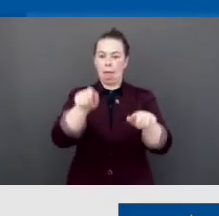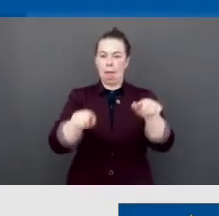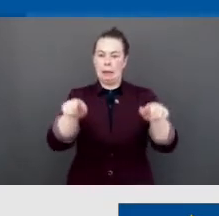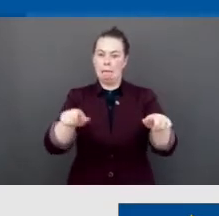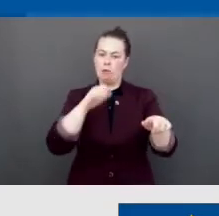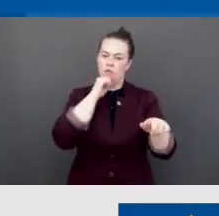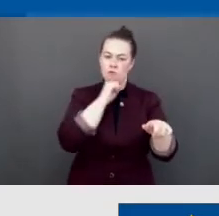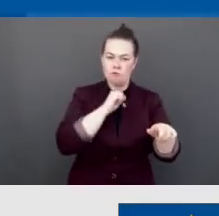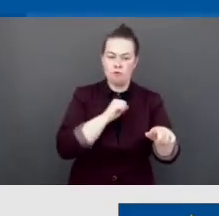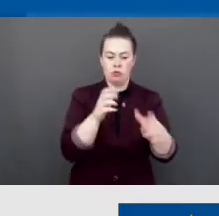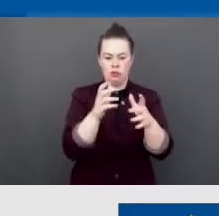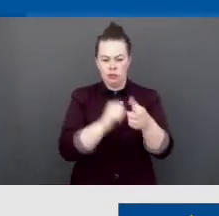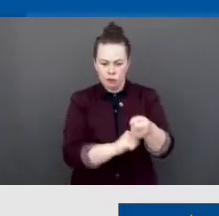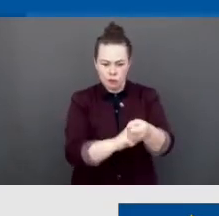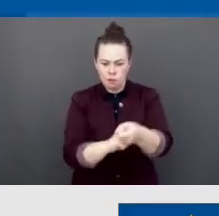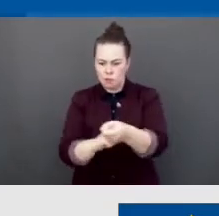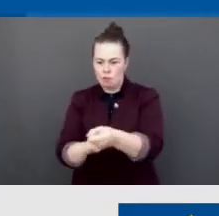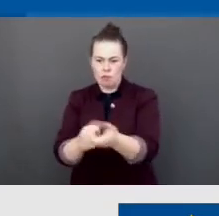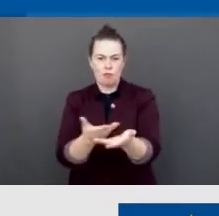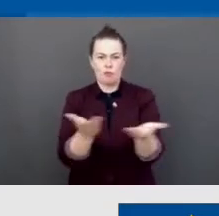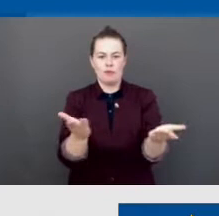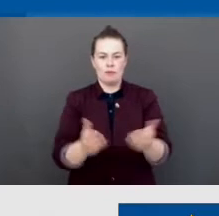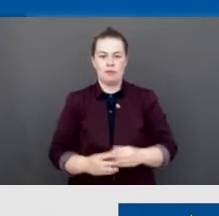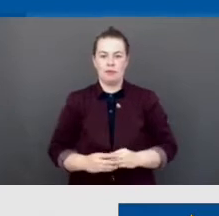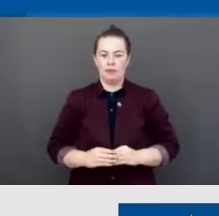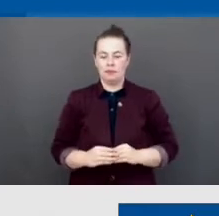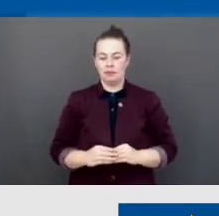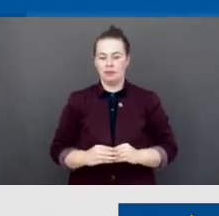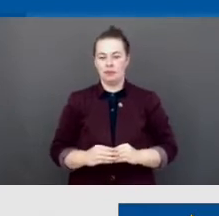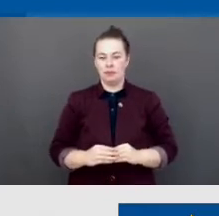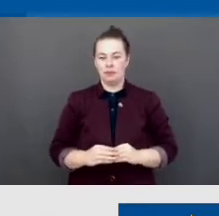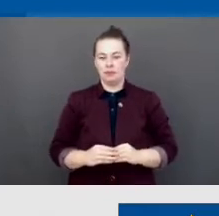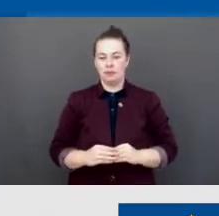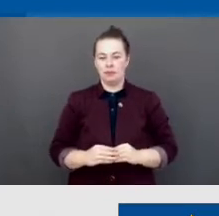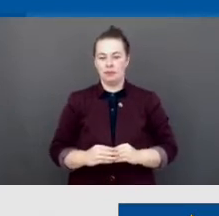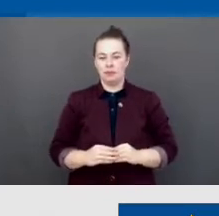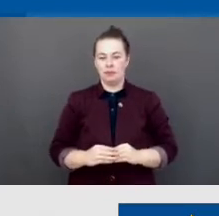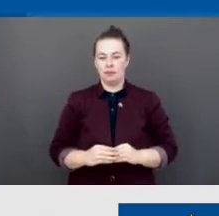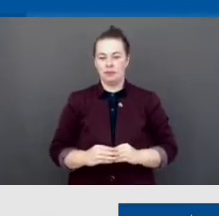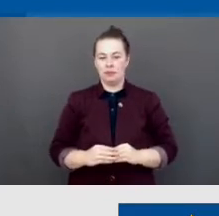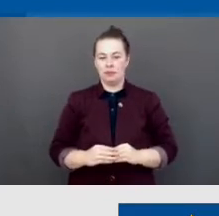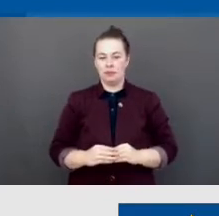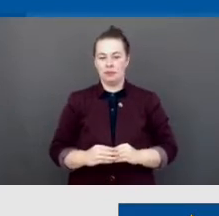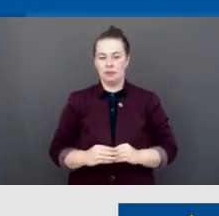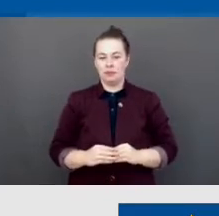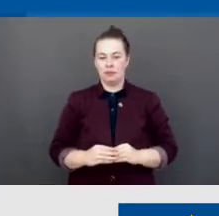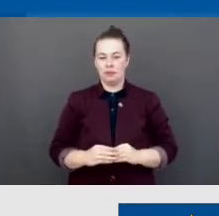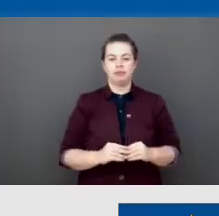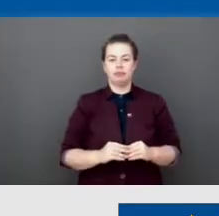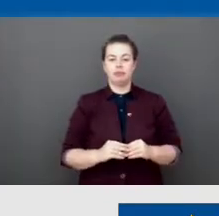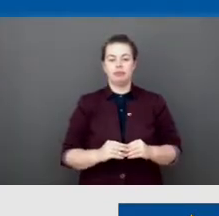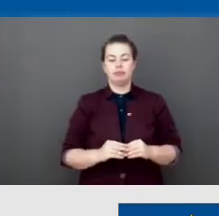provided by health organizations, but also social organizations which work with older